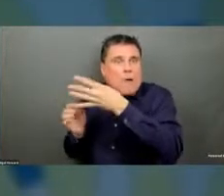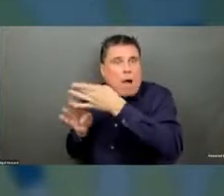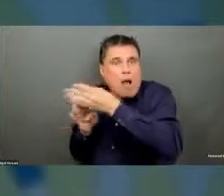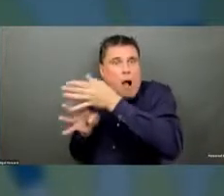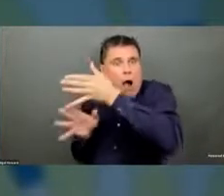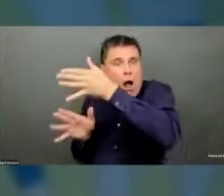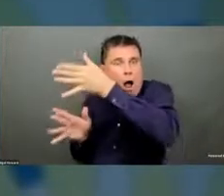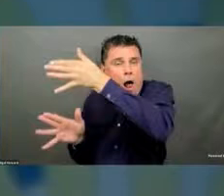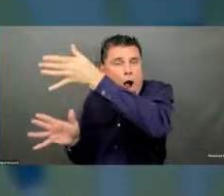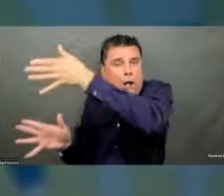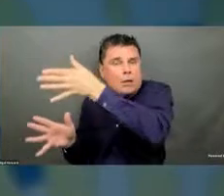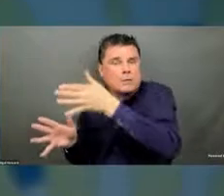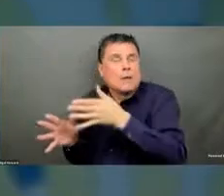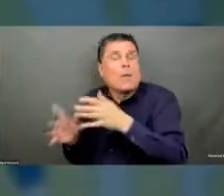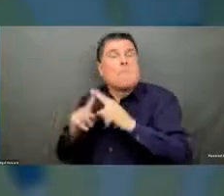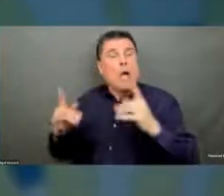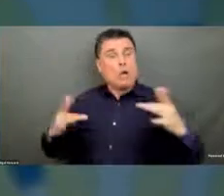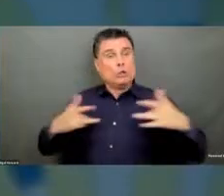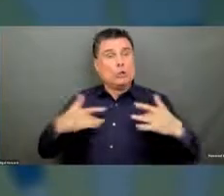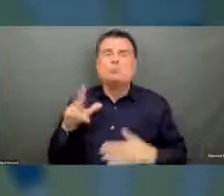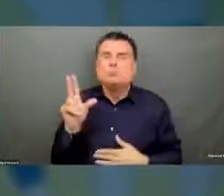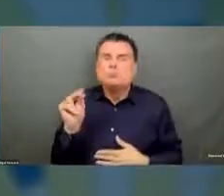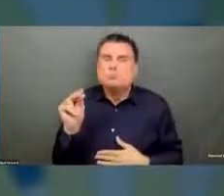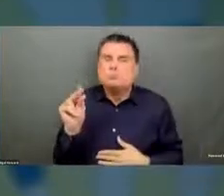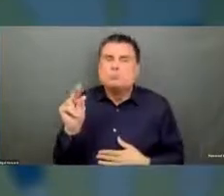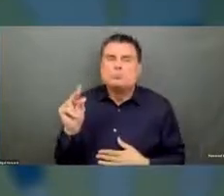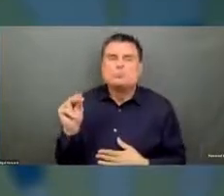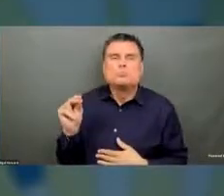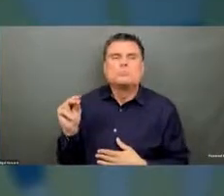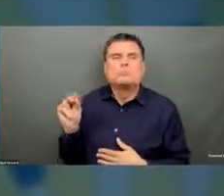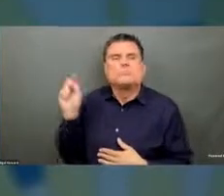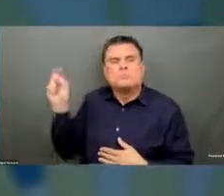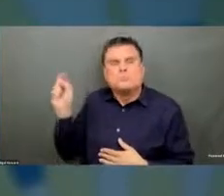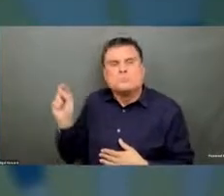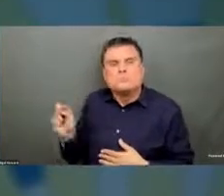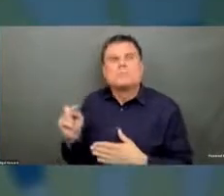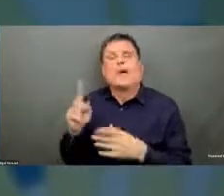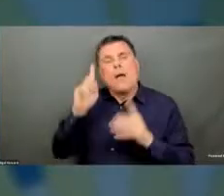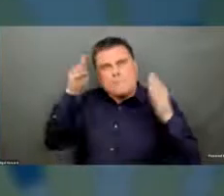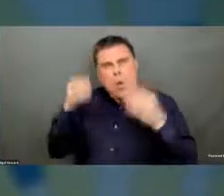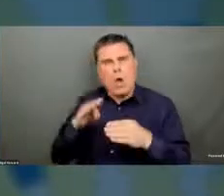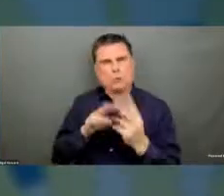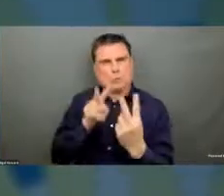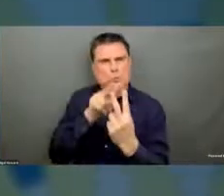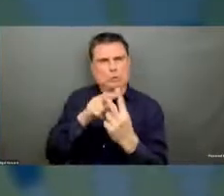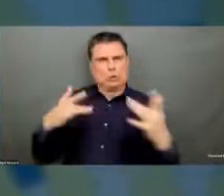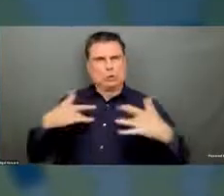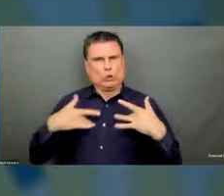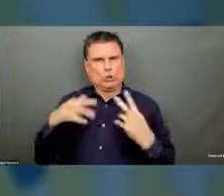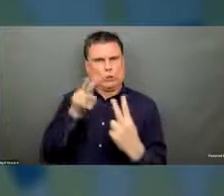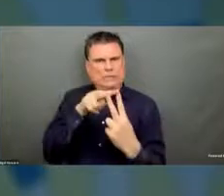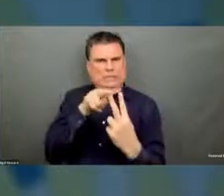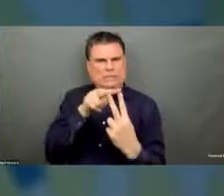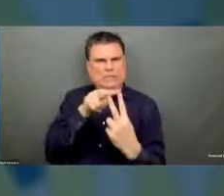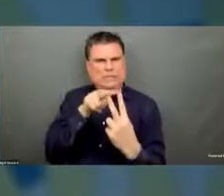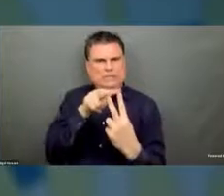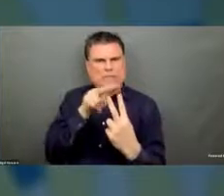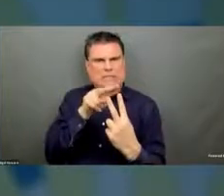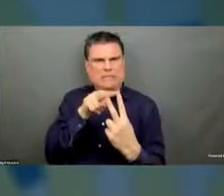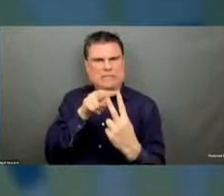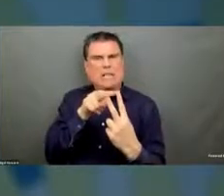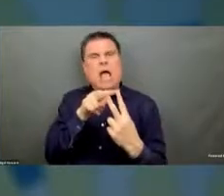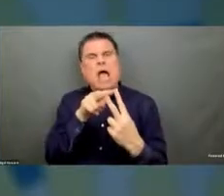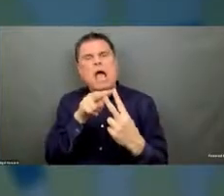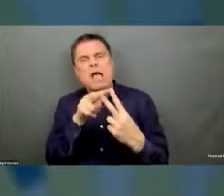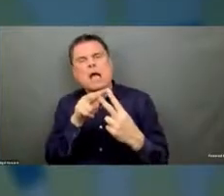we focus really just on the two variants of concern that we've seen most often, they are still rare compared to other